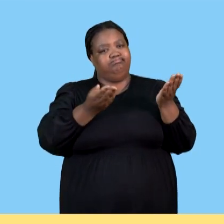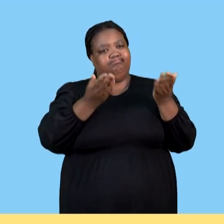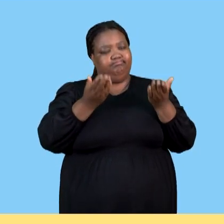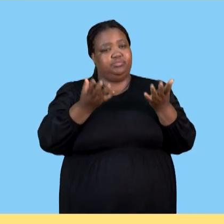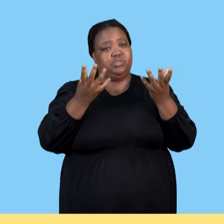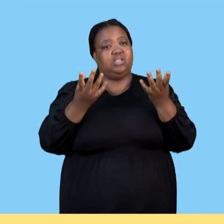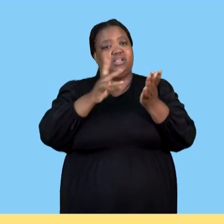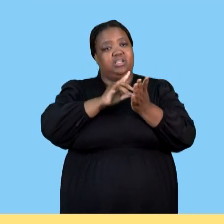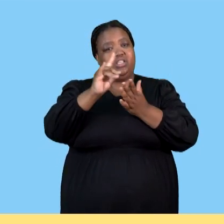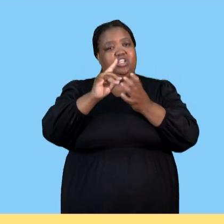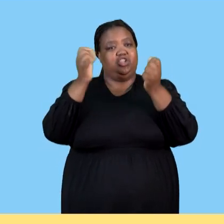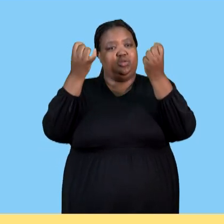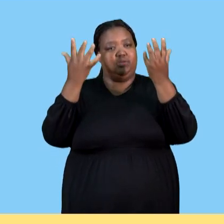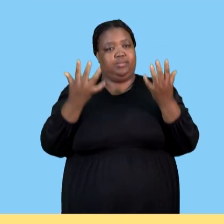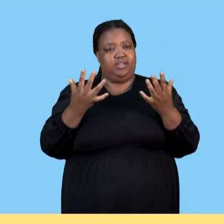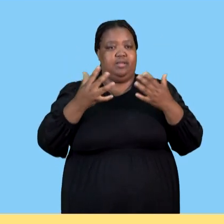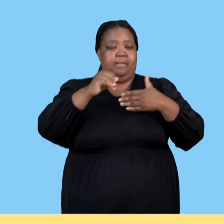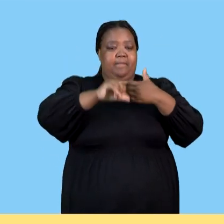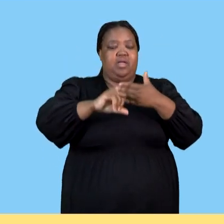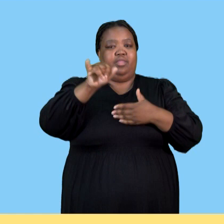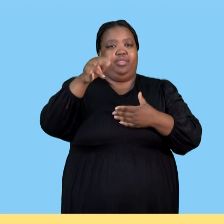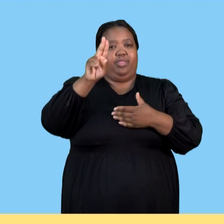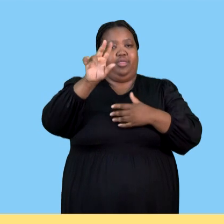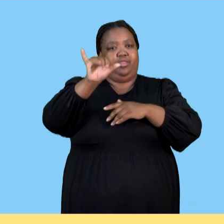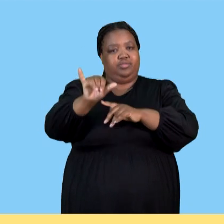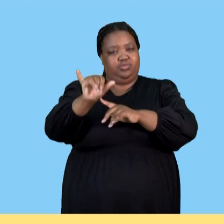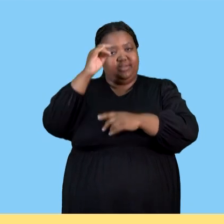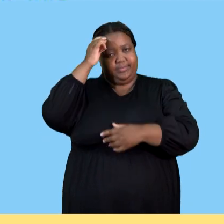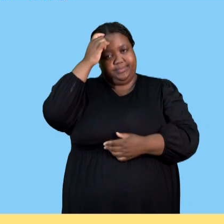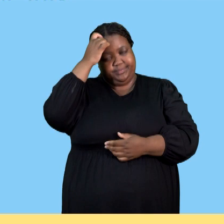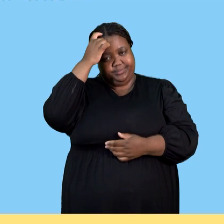budget for the month of July.